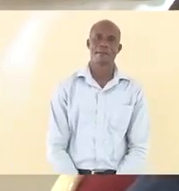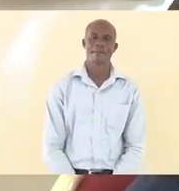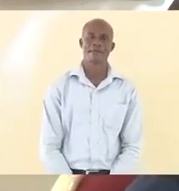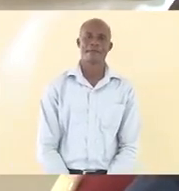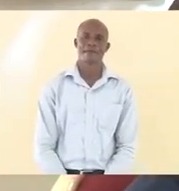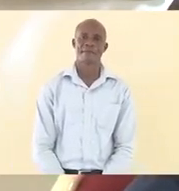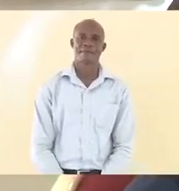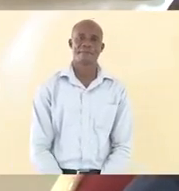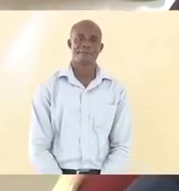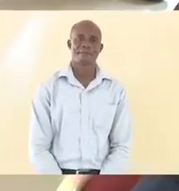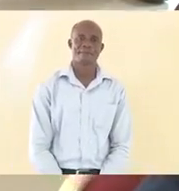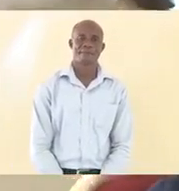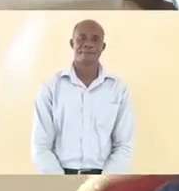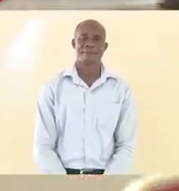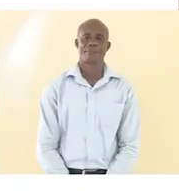Yes, Zubike.